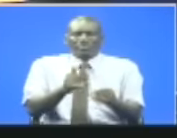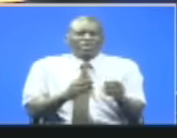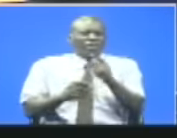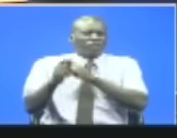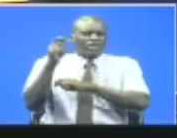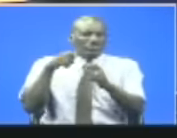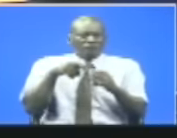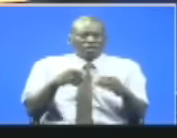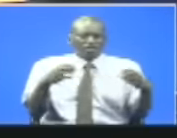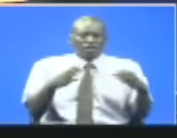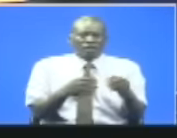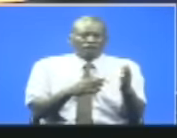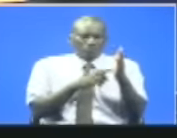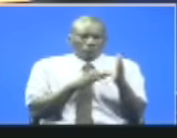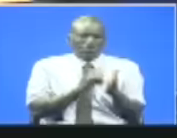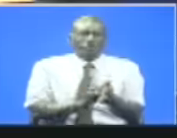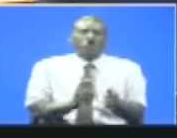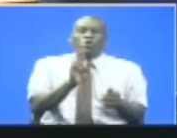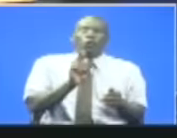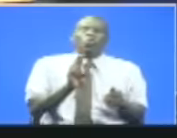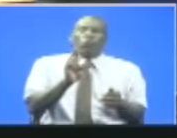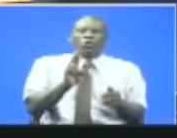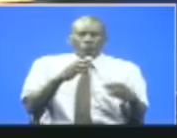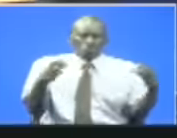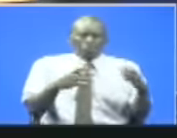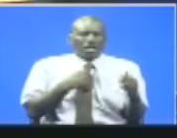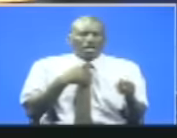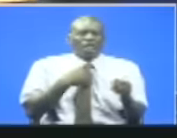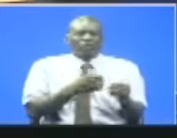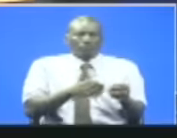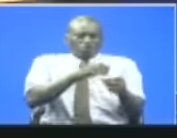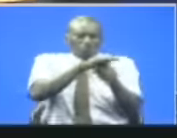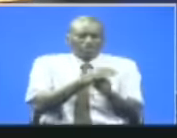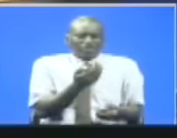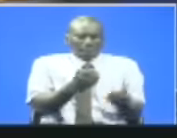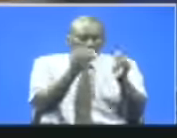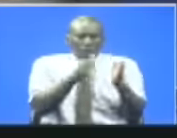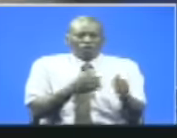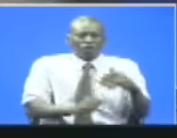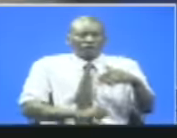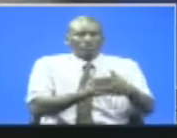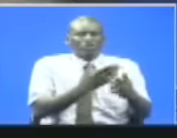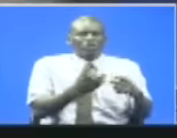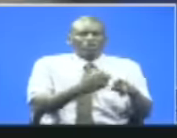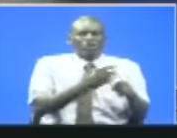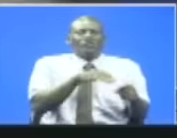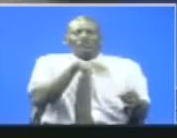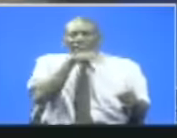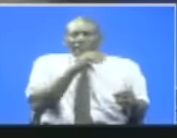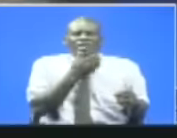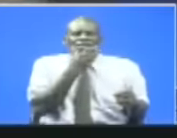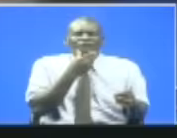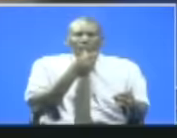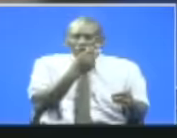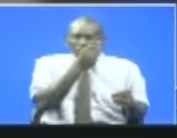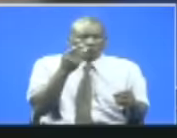Uhuru's community has betrayed everyone that has supported them, from Raila's father to Kalonzo, to